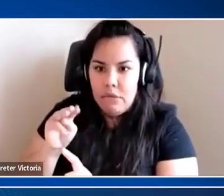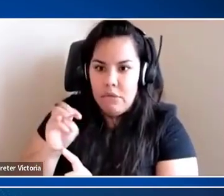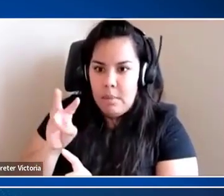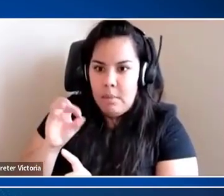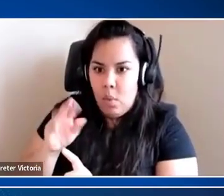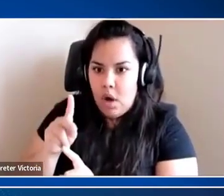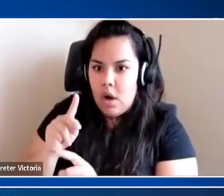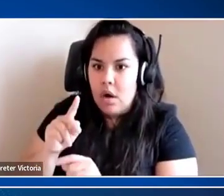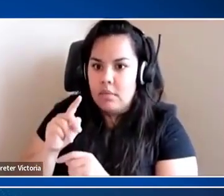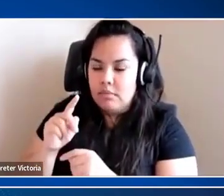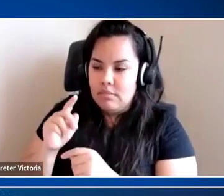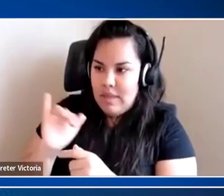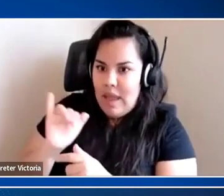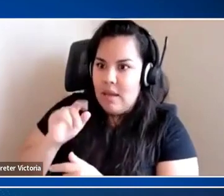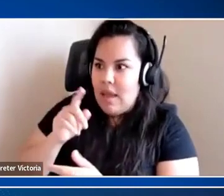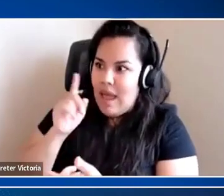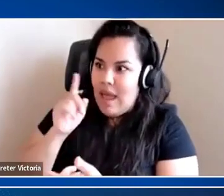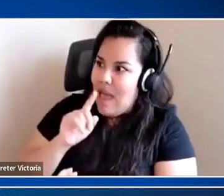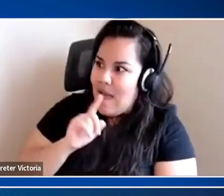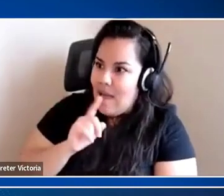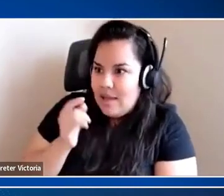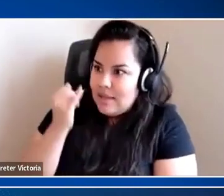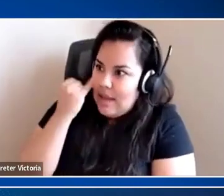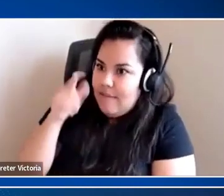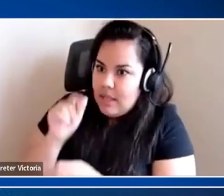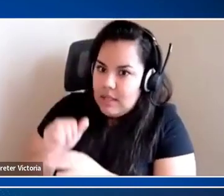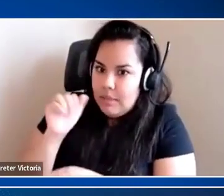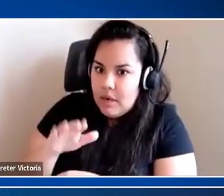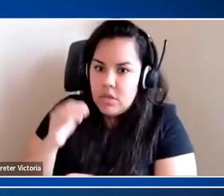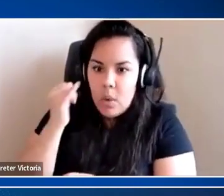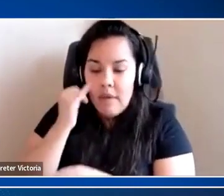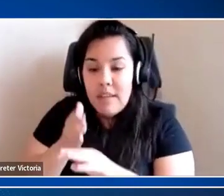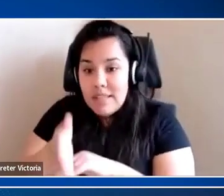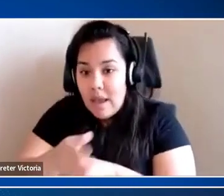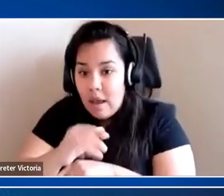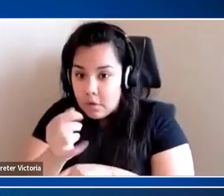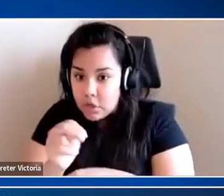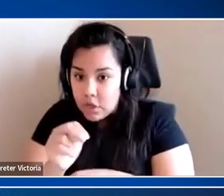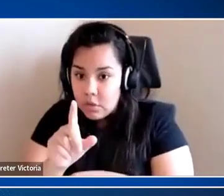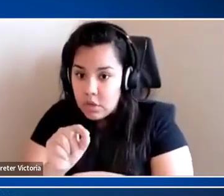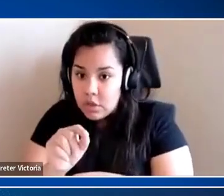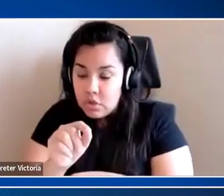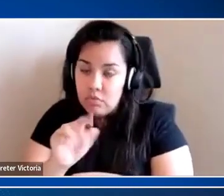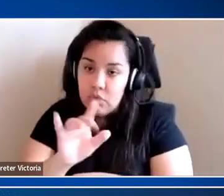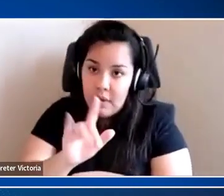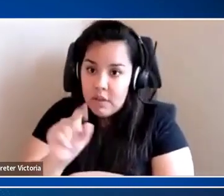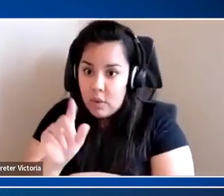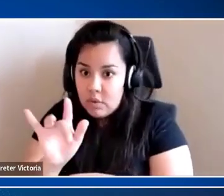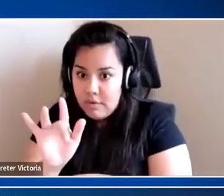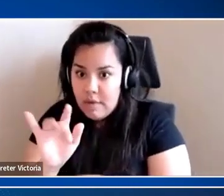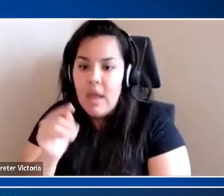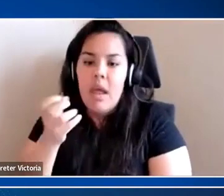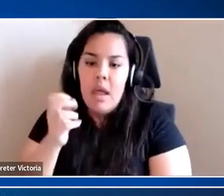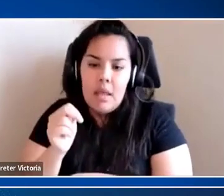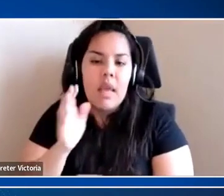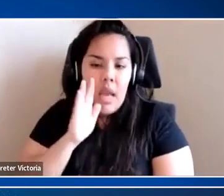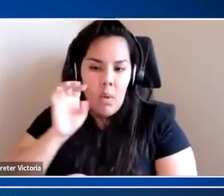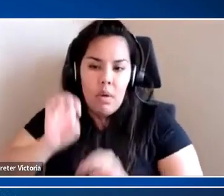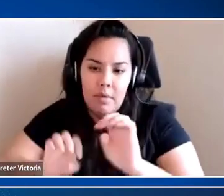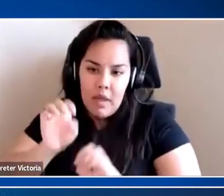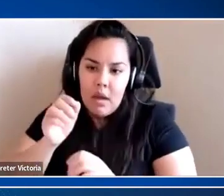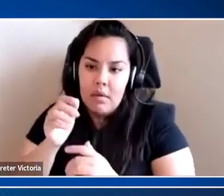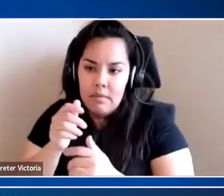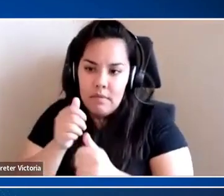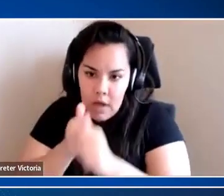for a NOFO after funding announcement after January 25th, 2025, then it will be evaluated under